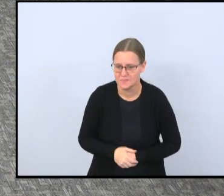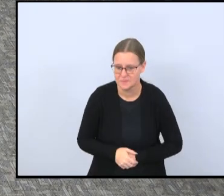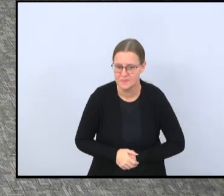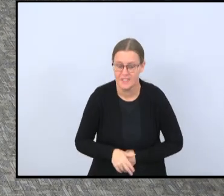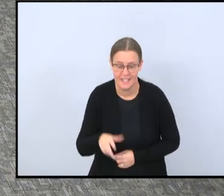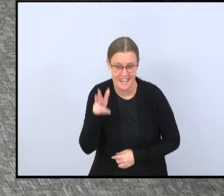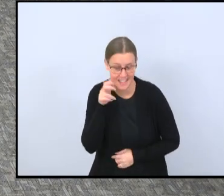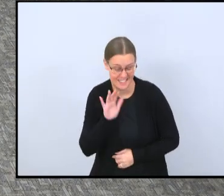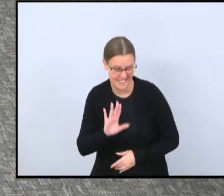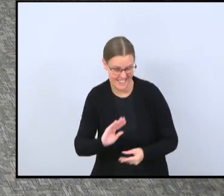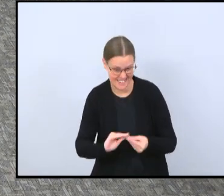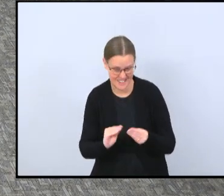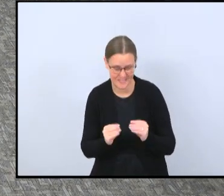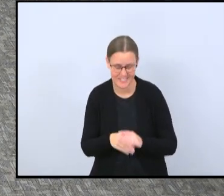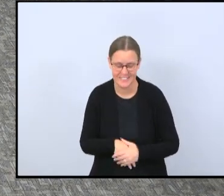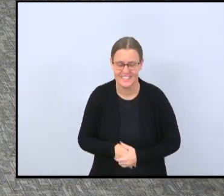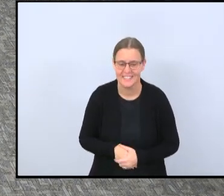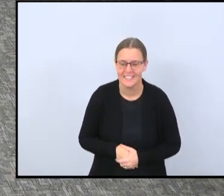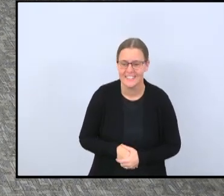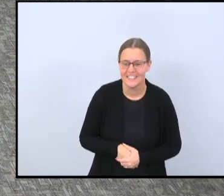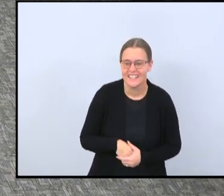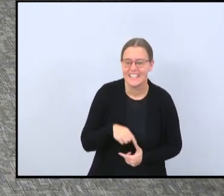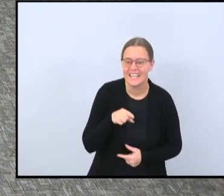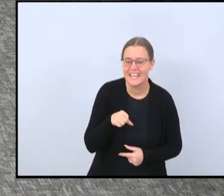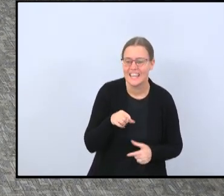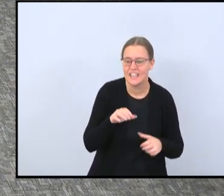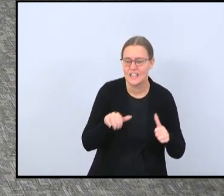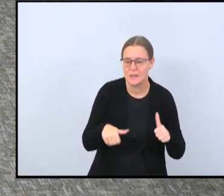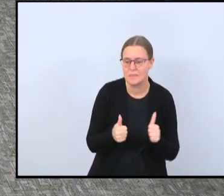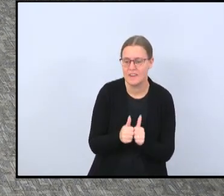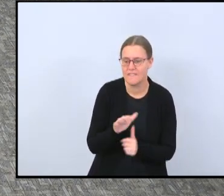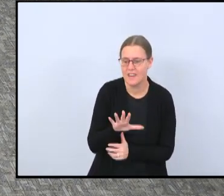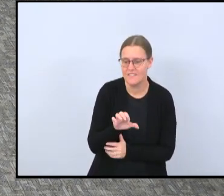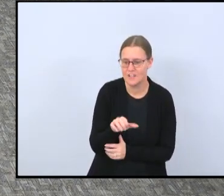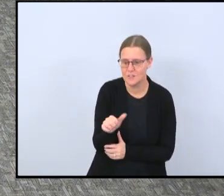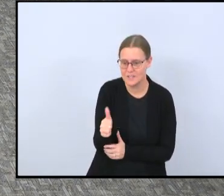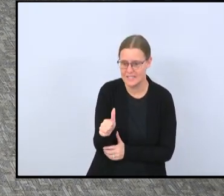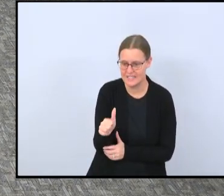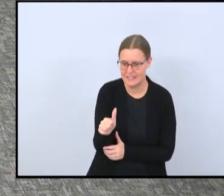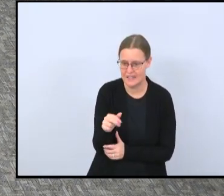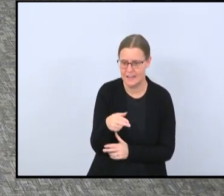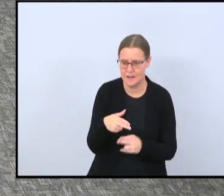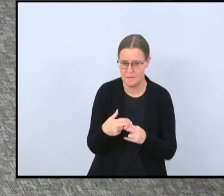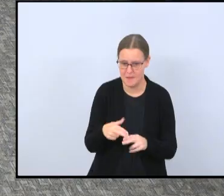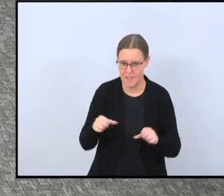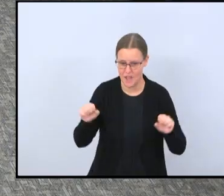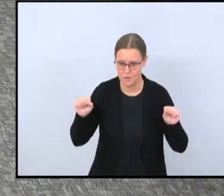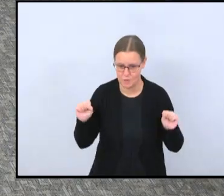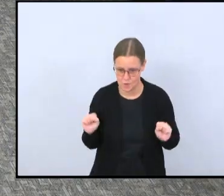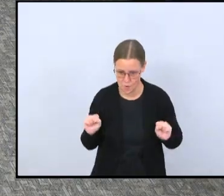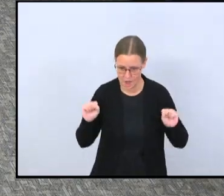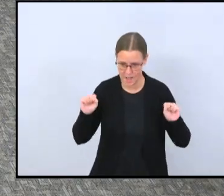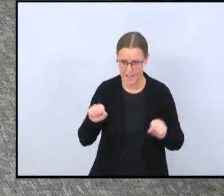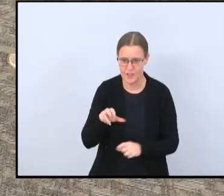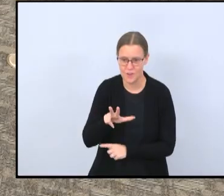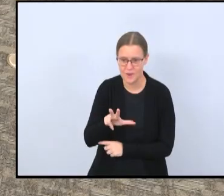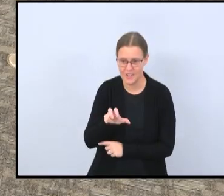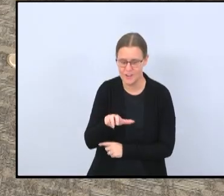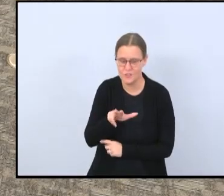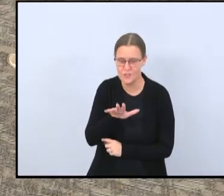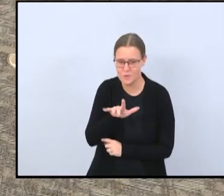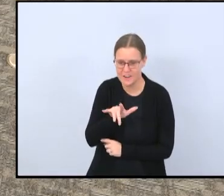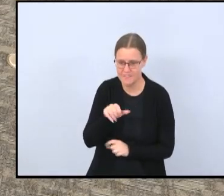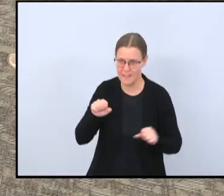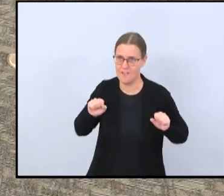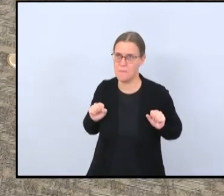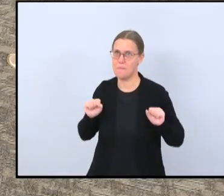Now listen to these numbers. Dwayne competed in the 510-pound squat, 325-pound bench